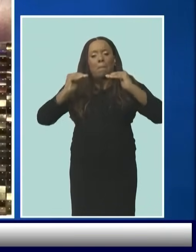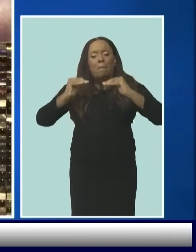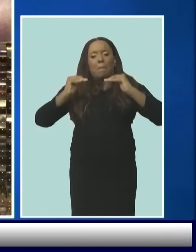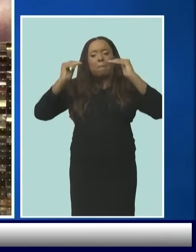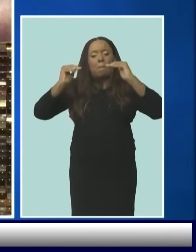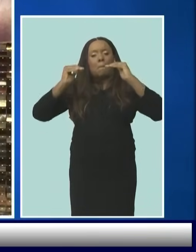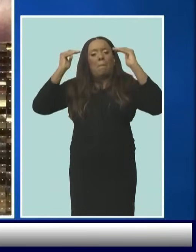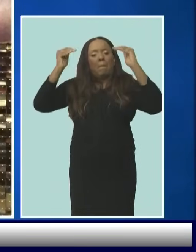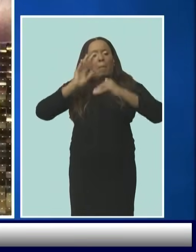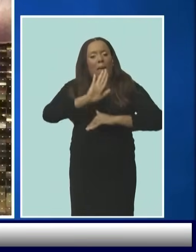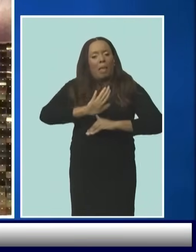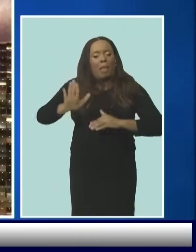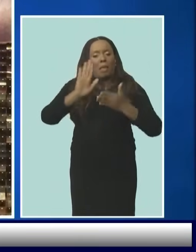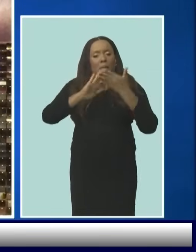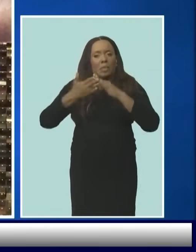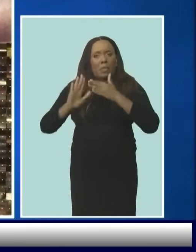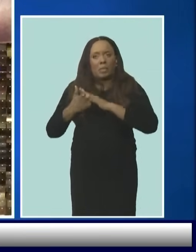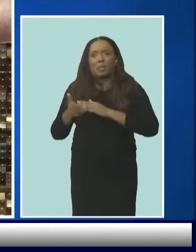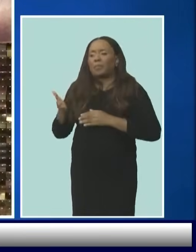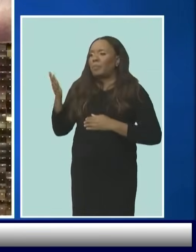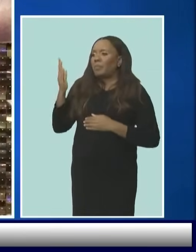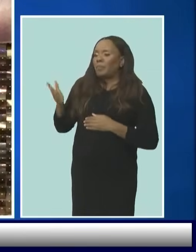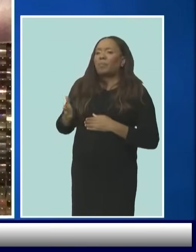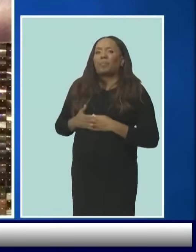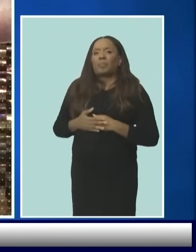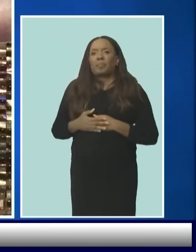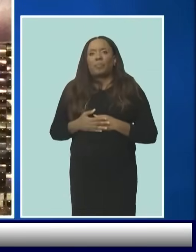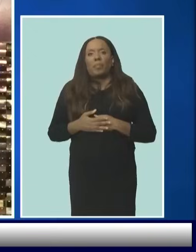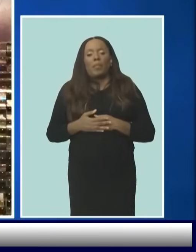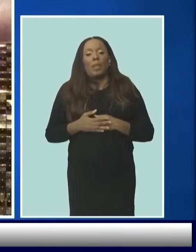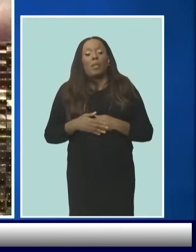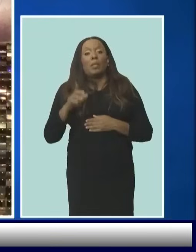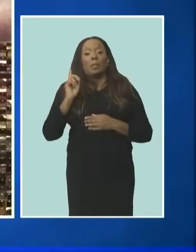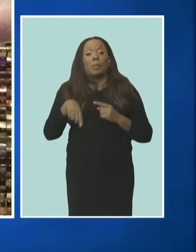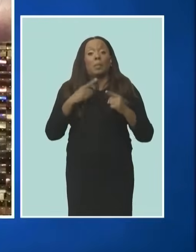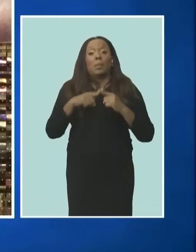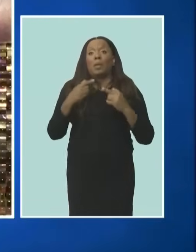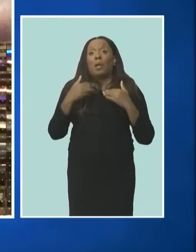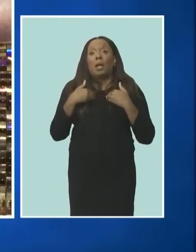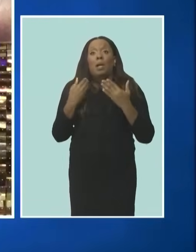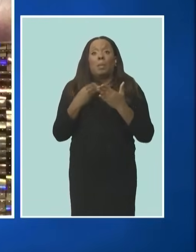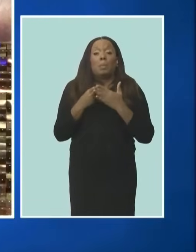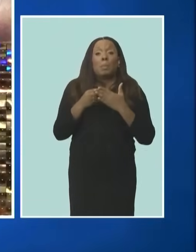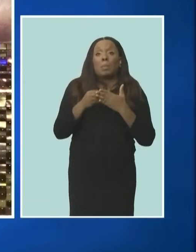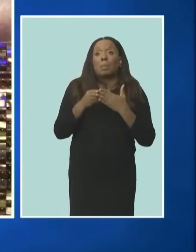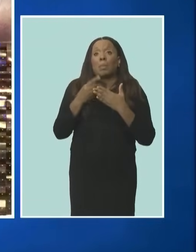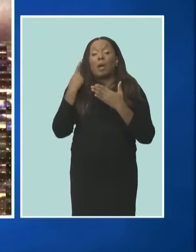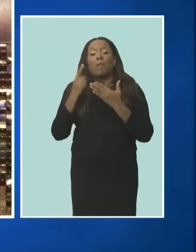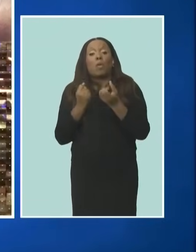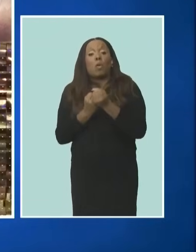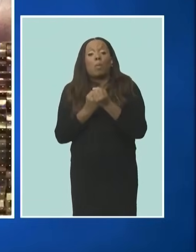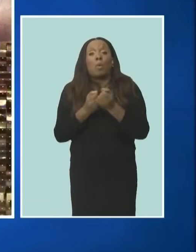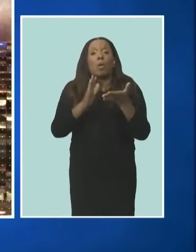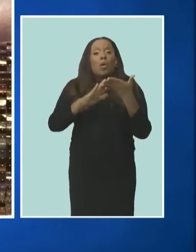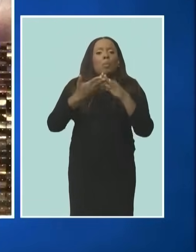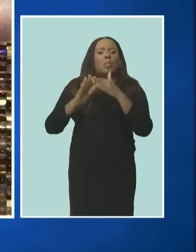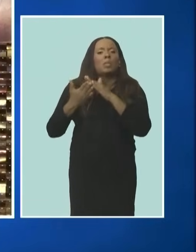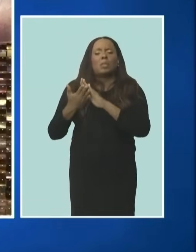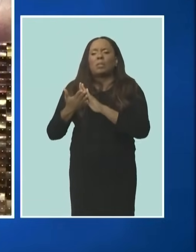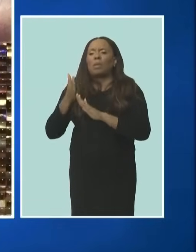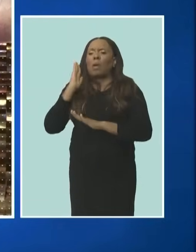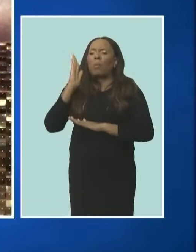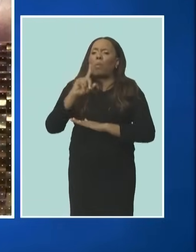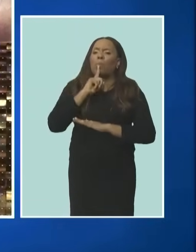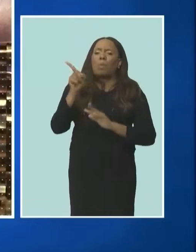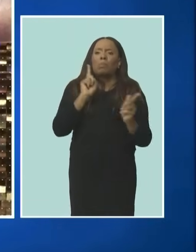insurance, and what we call seed funding for community enterprises. And that, as I feel, will help change the